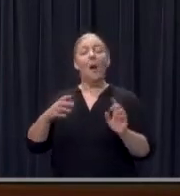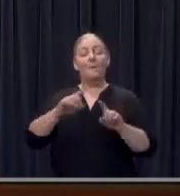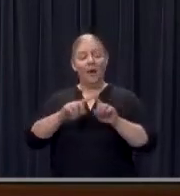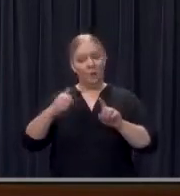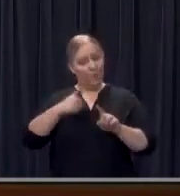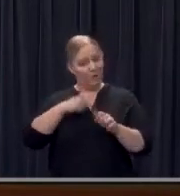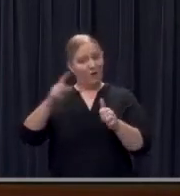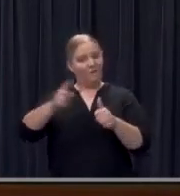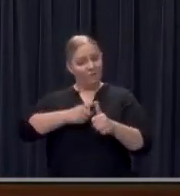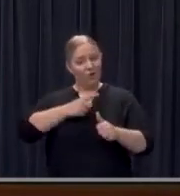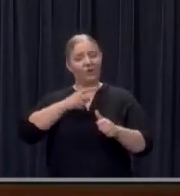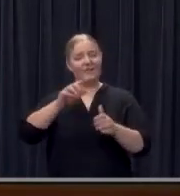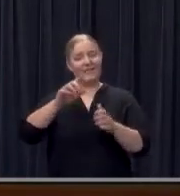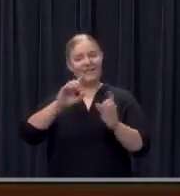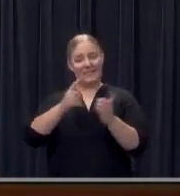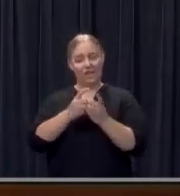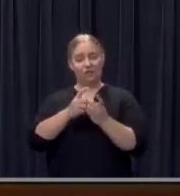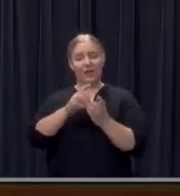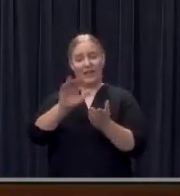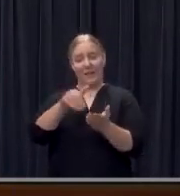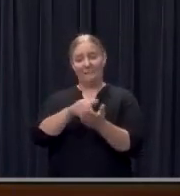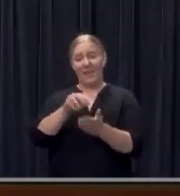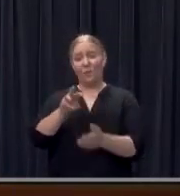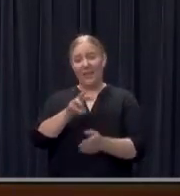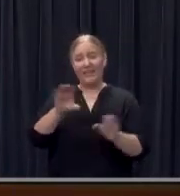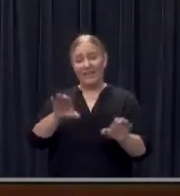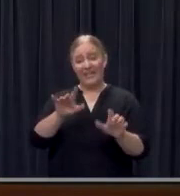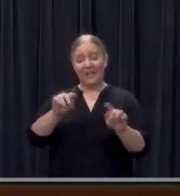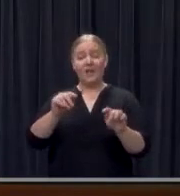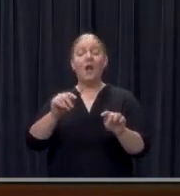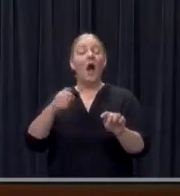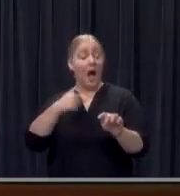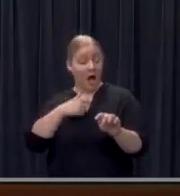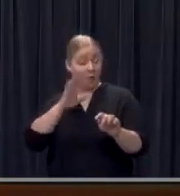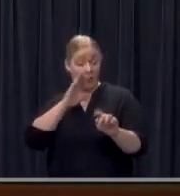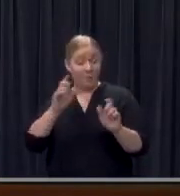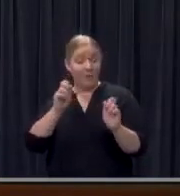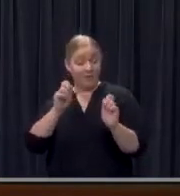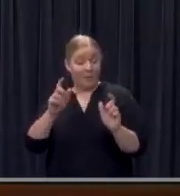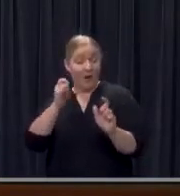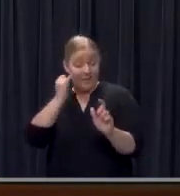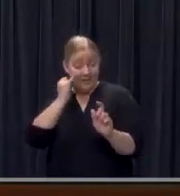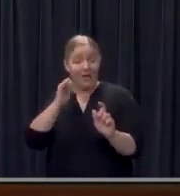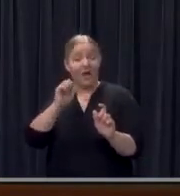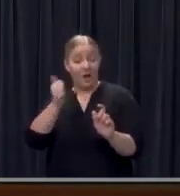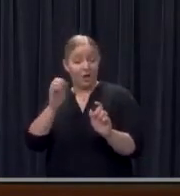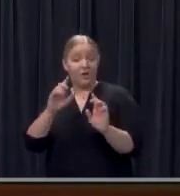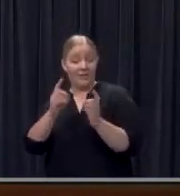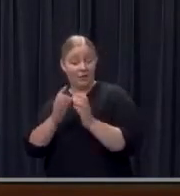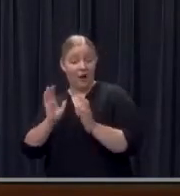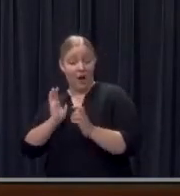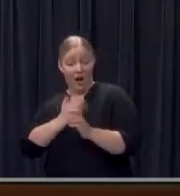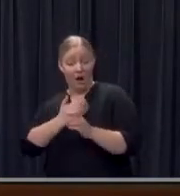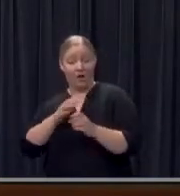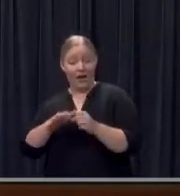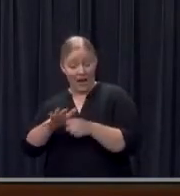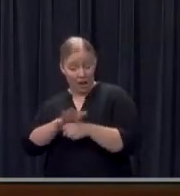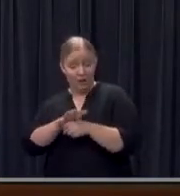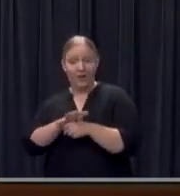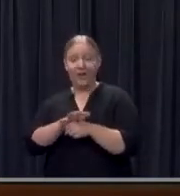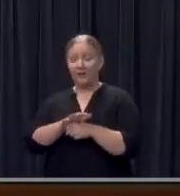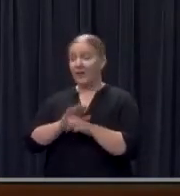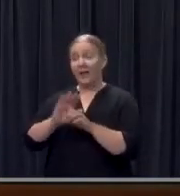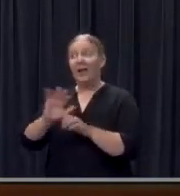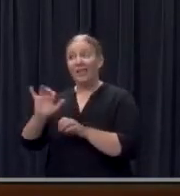first district in the Midwest that's done this. And I will be surprised if other districts in our area, like almost all of them, don't have